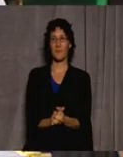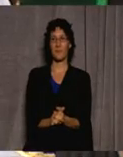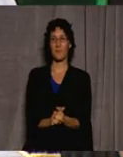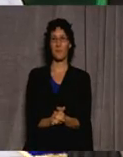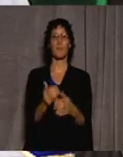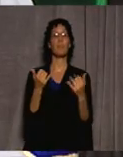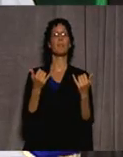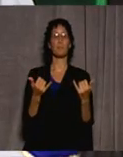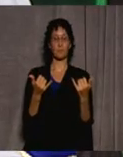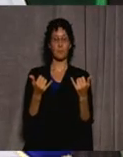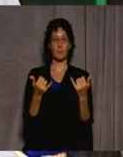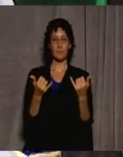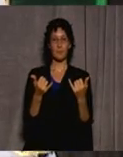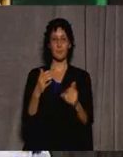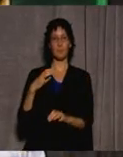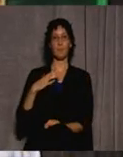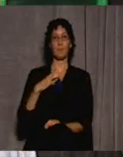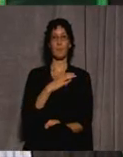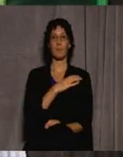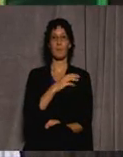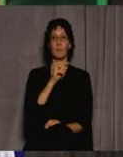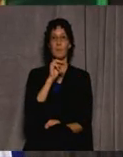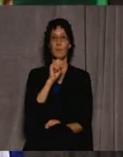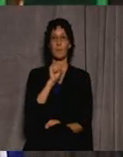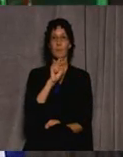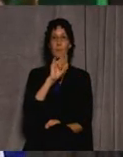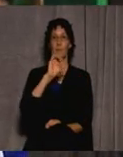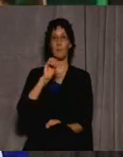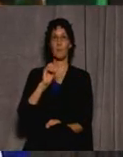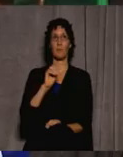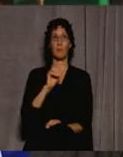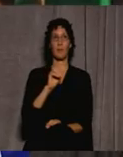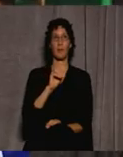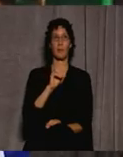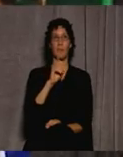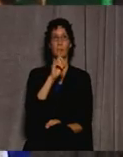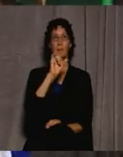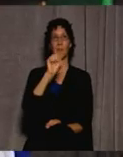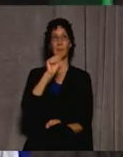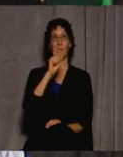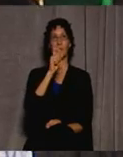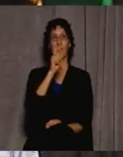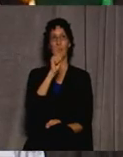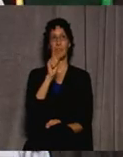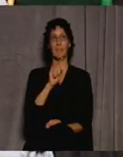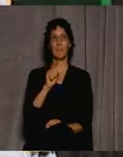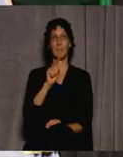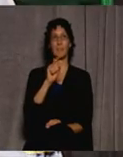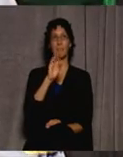Now I would like Congressman Mario Diaz-Balart to please approach the podium.